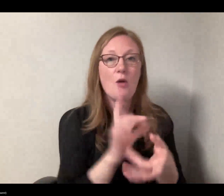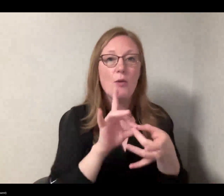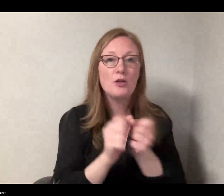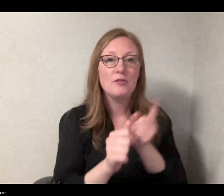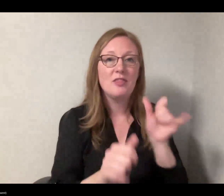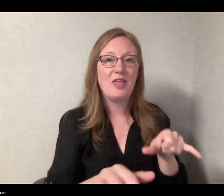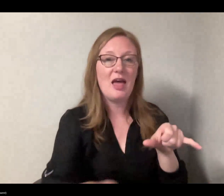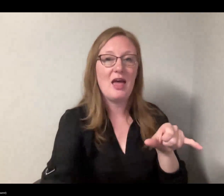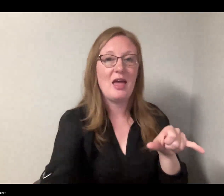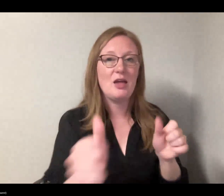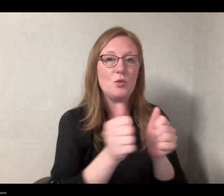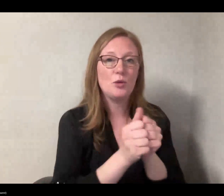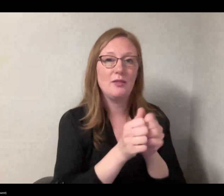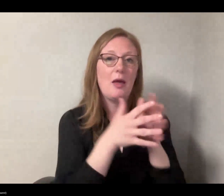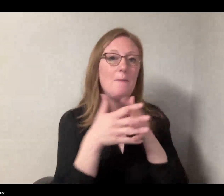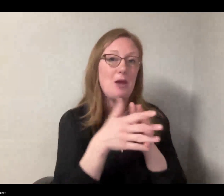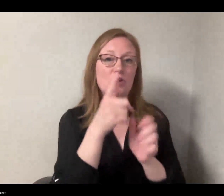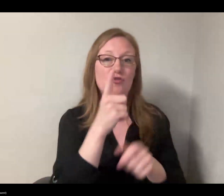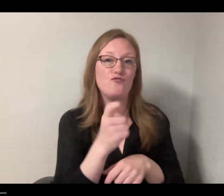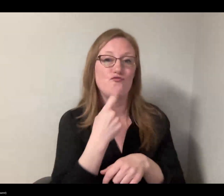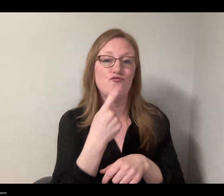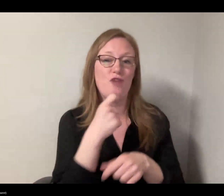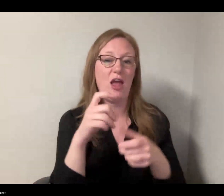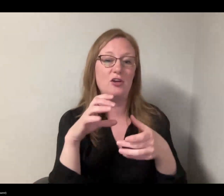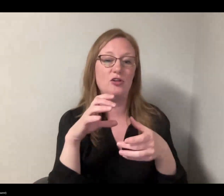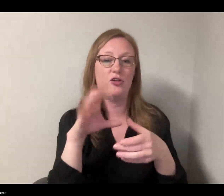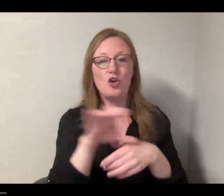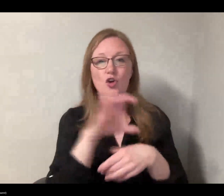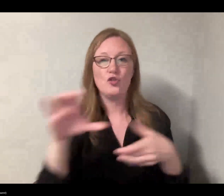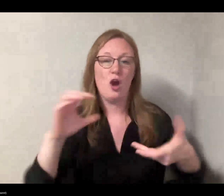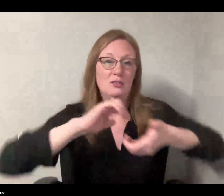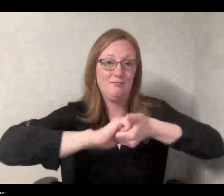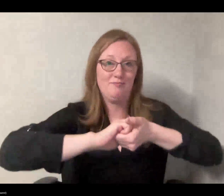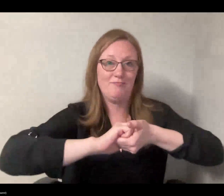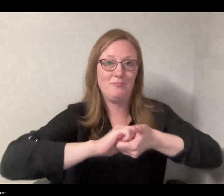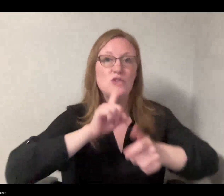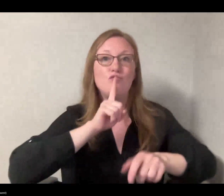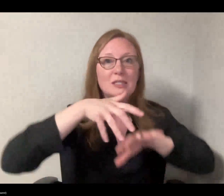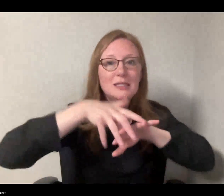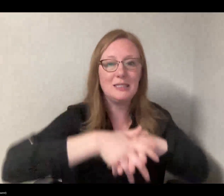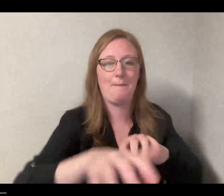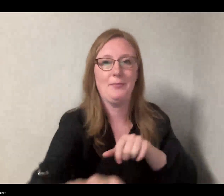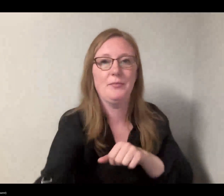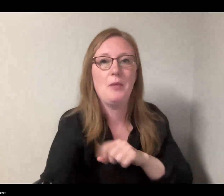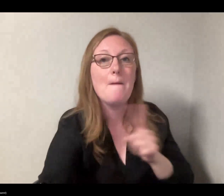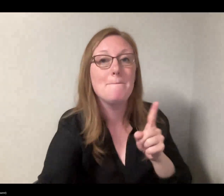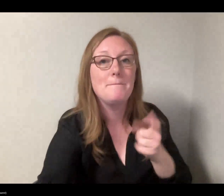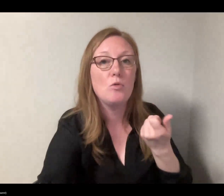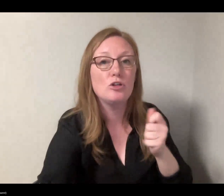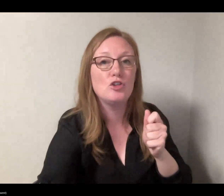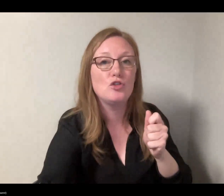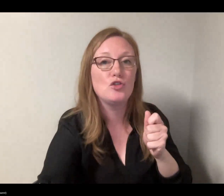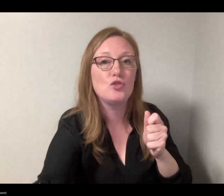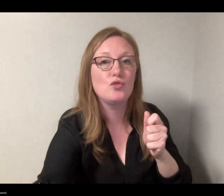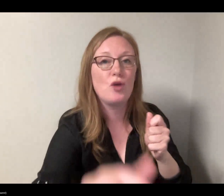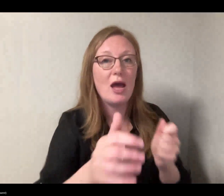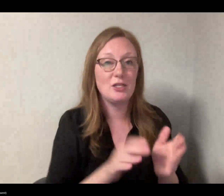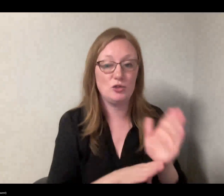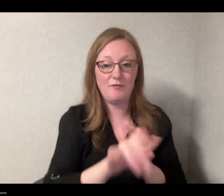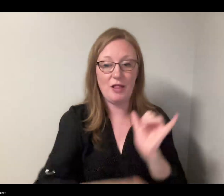with the American Red Cross is deeply ingrained. But we are trying to develop our Mass Care